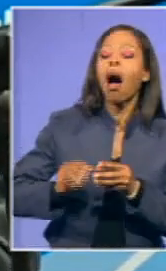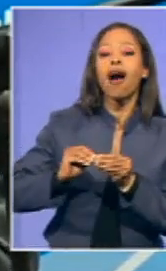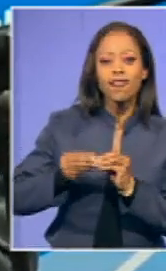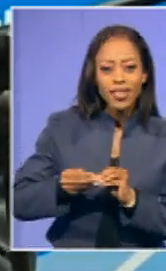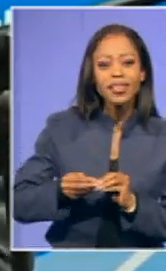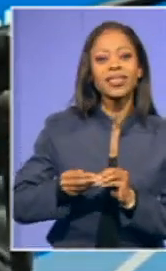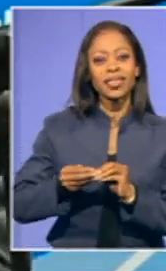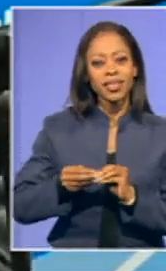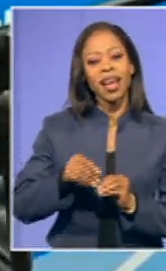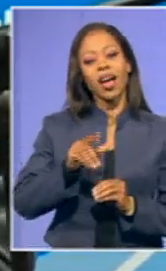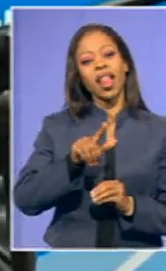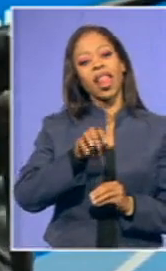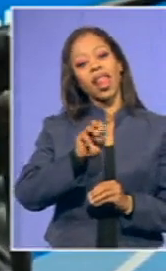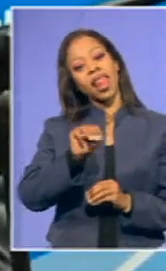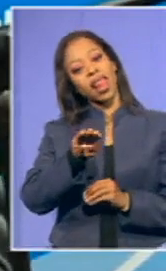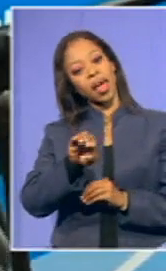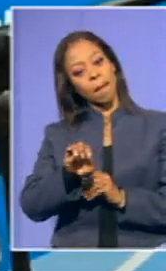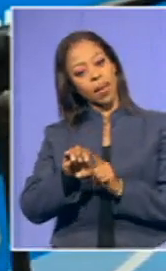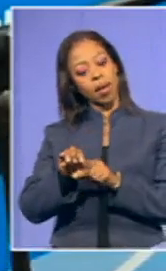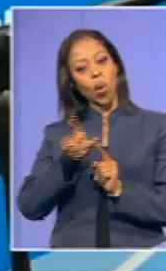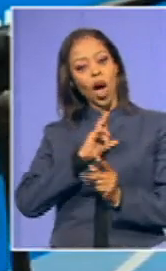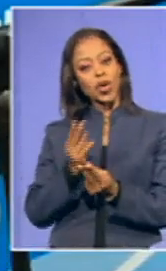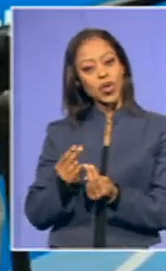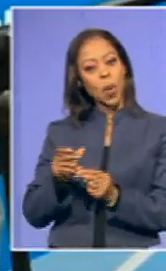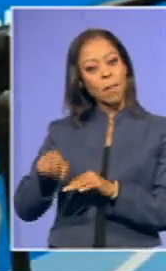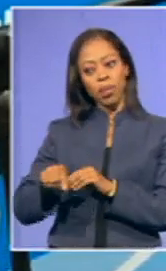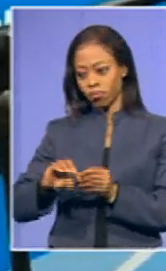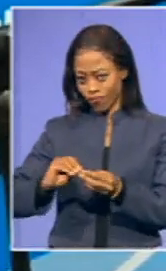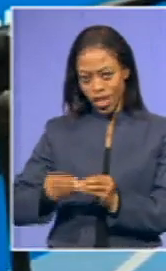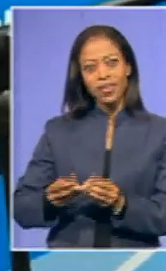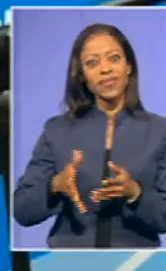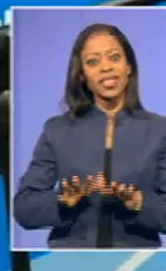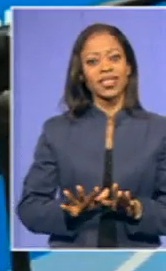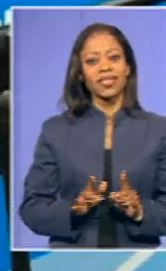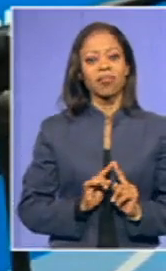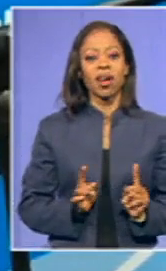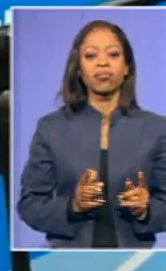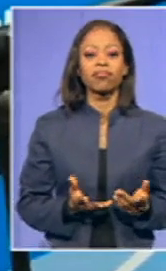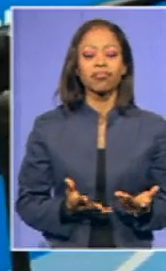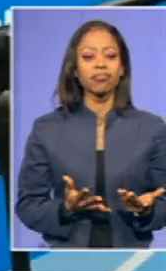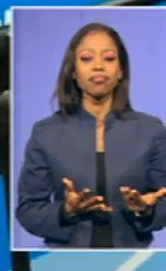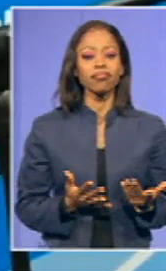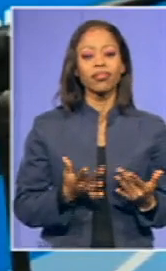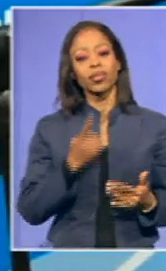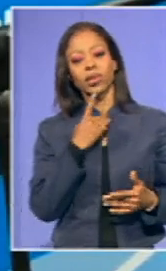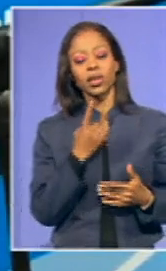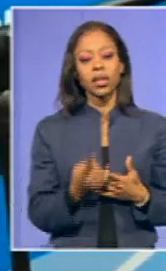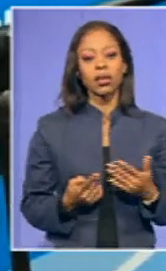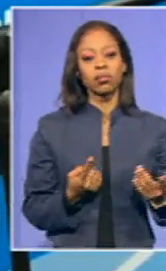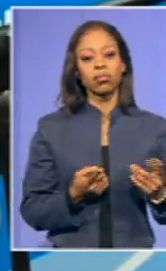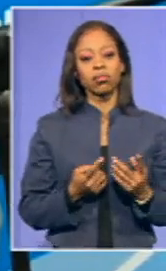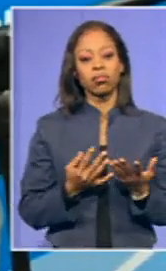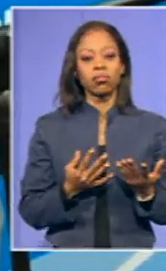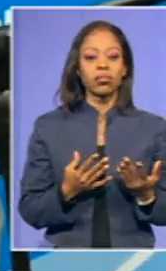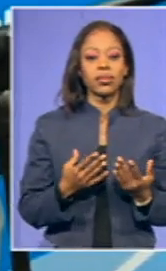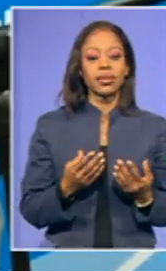an example of Ulembe, where we then discovered new leaks we're able to fix. But we have, I wouldn't run away to say from saying we